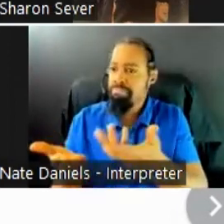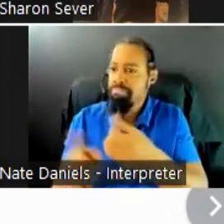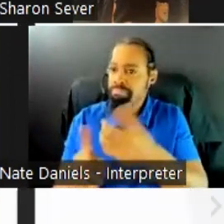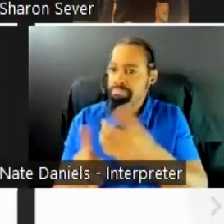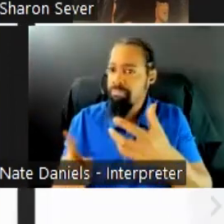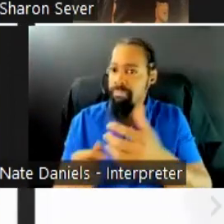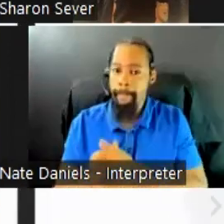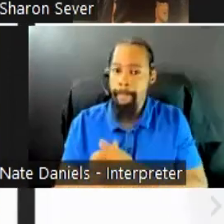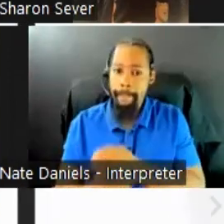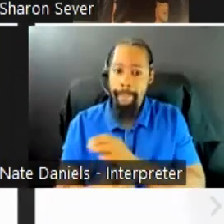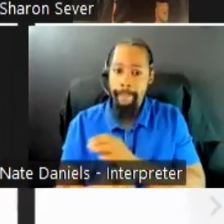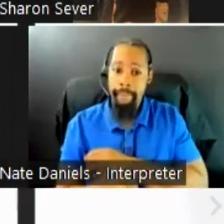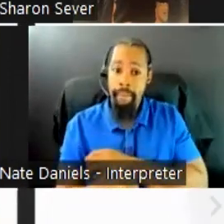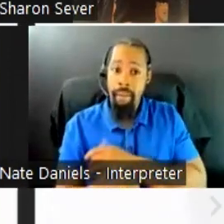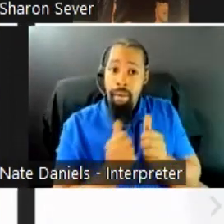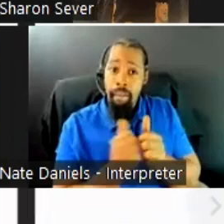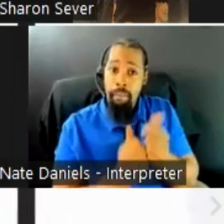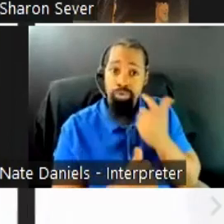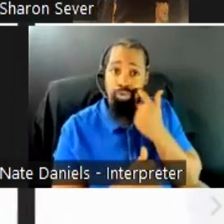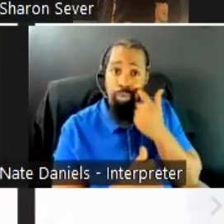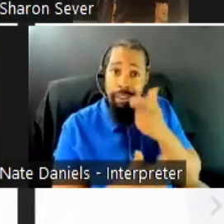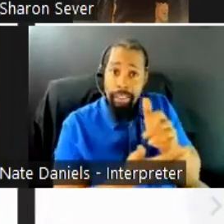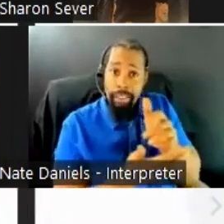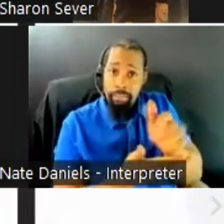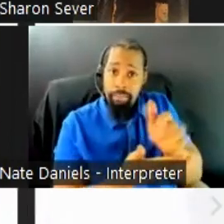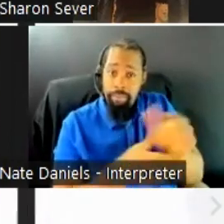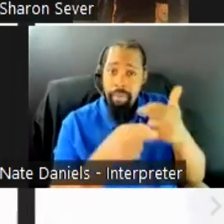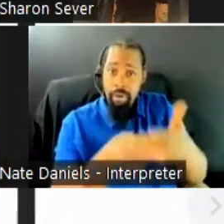her latest movie called Shotgun Wedding.